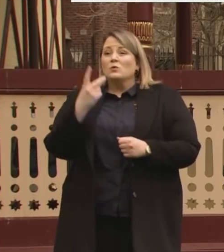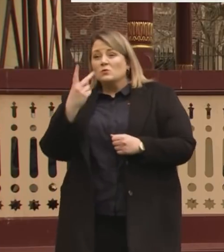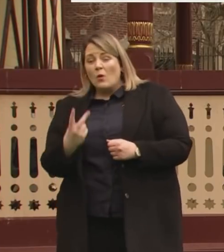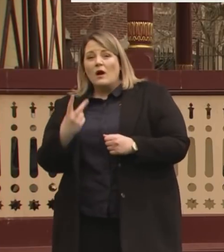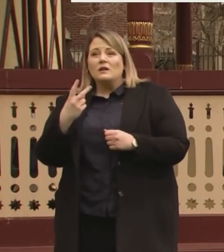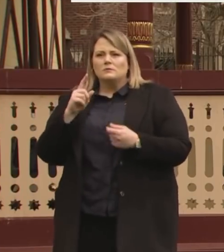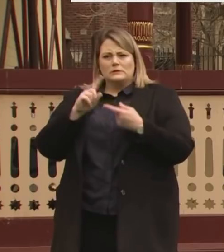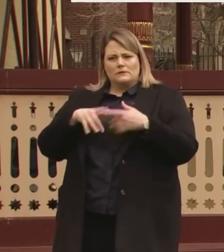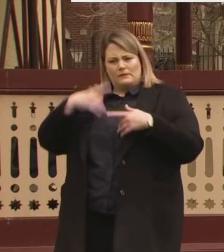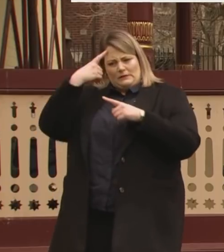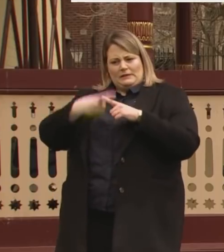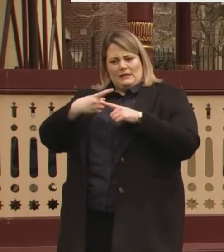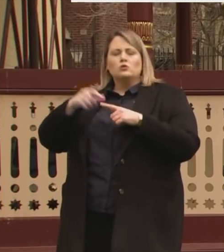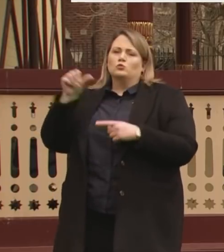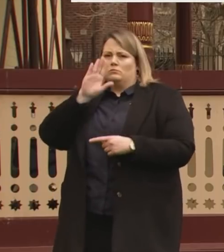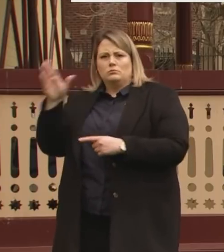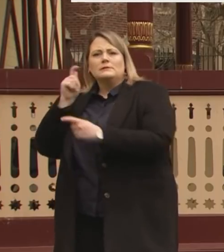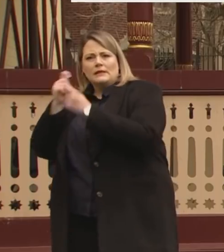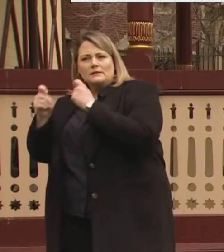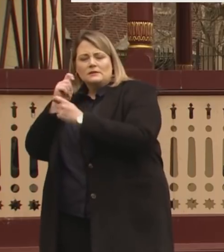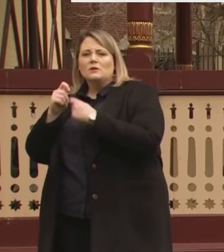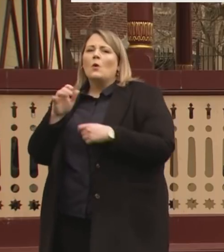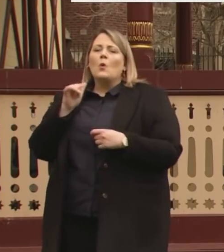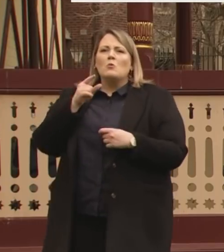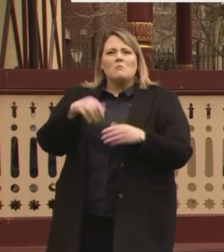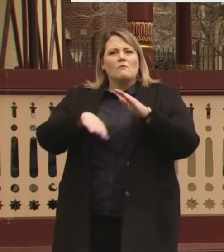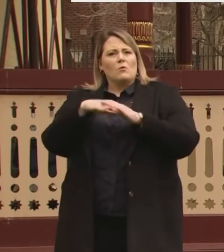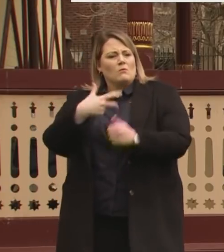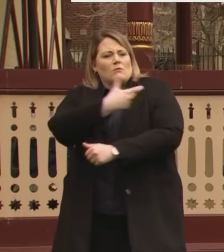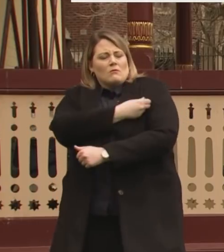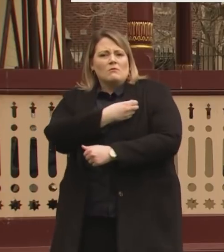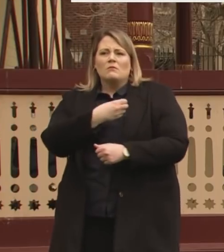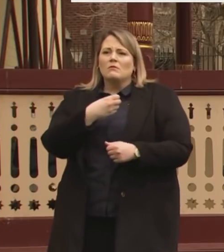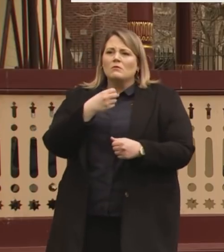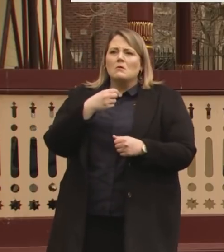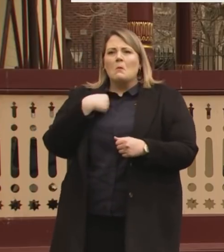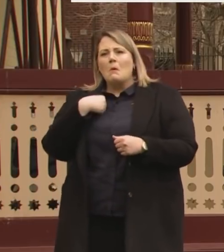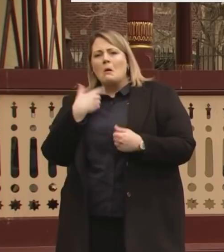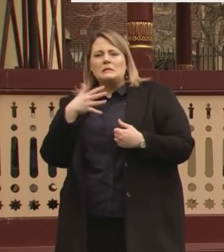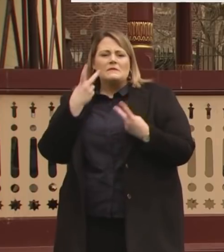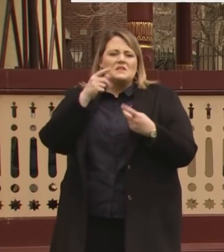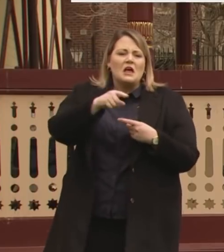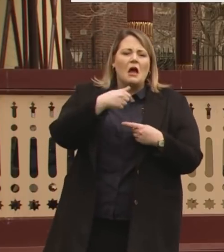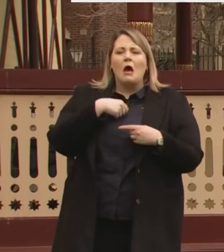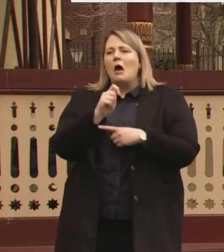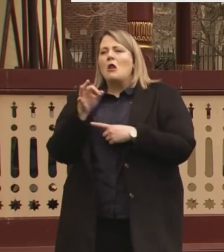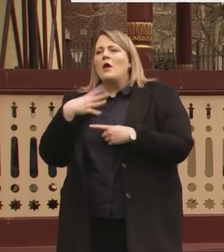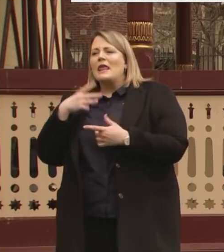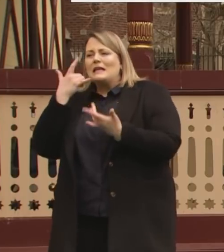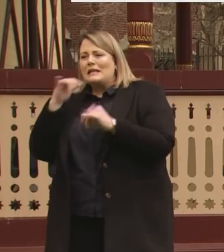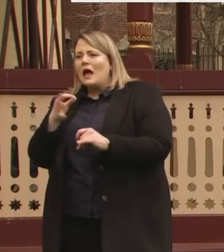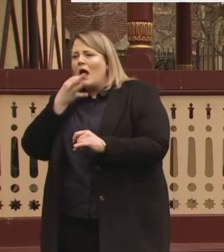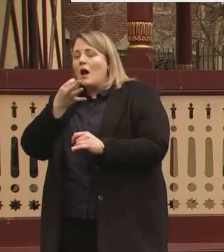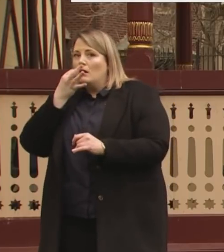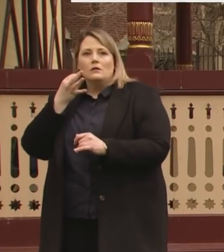you need to get tested. So vaccination absolutely protects you, especially from serious illness, but you can become infected, you can pass it on